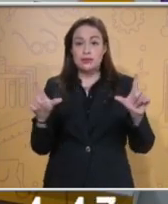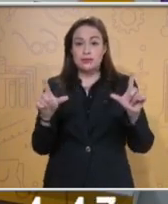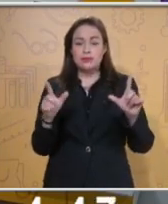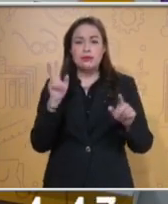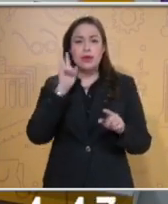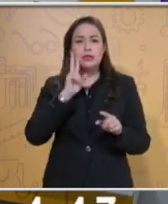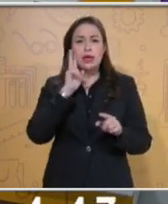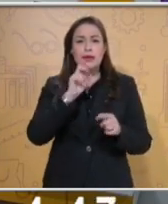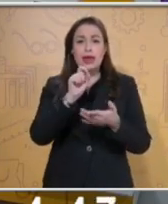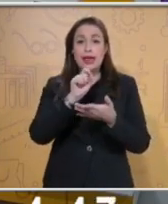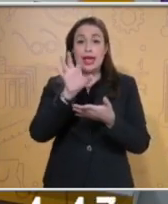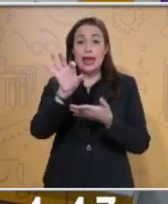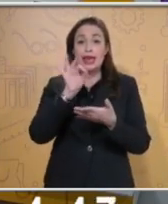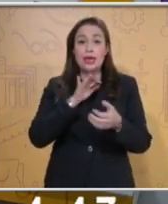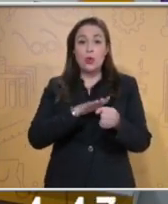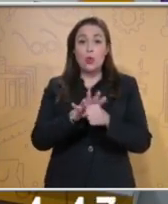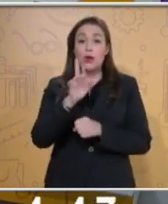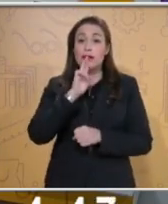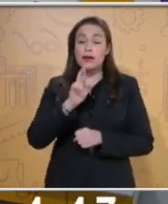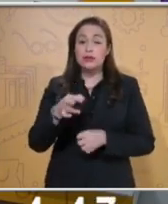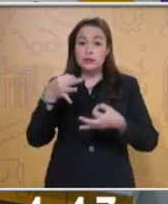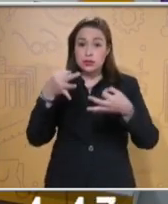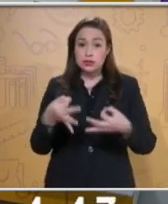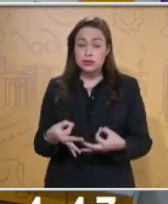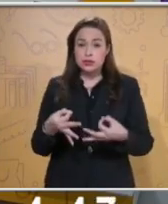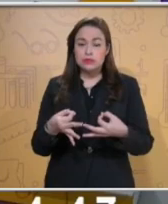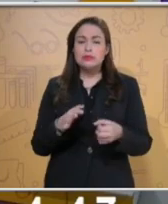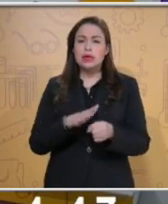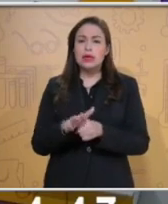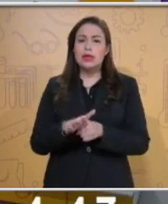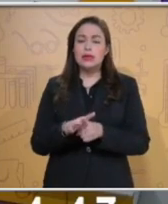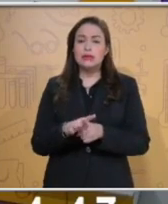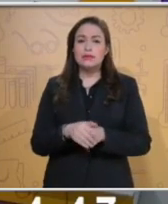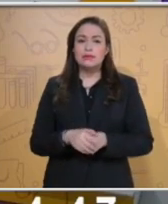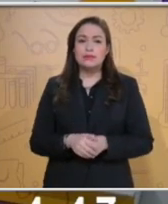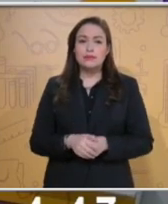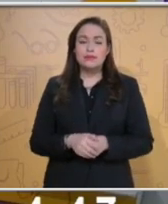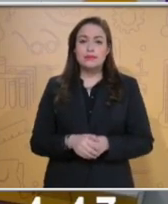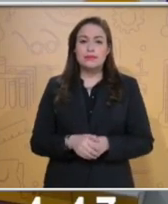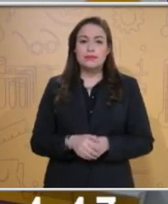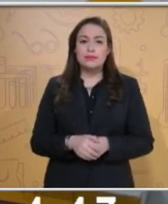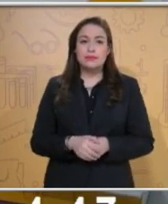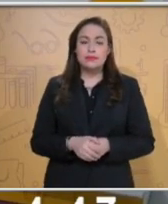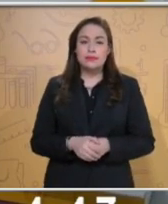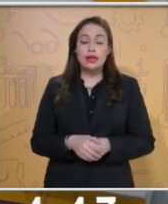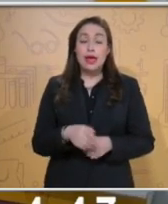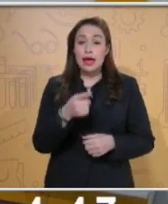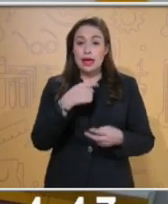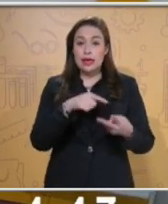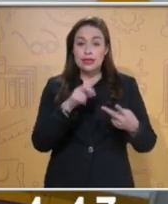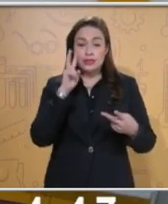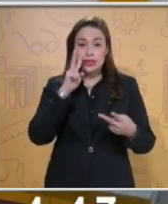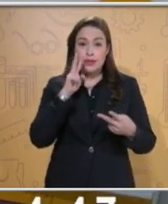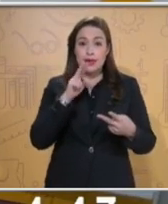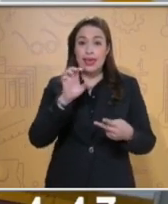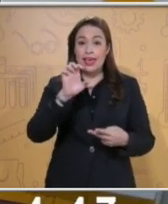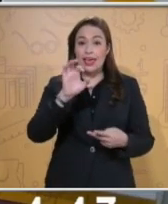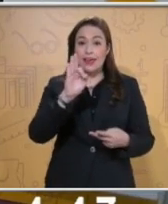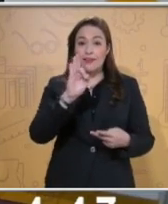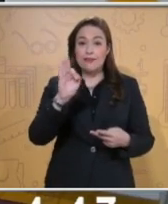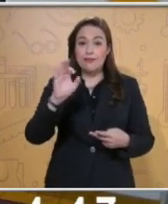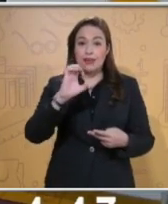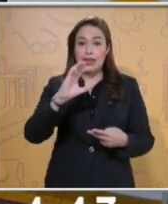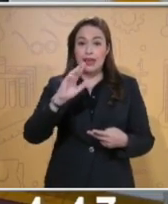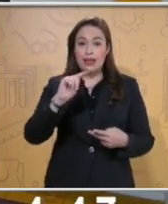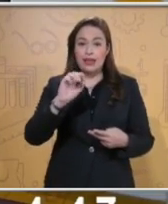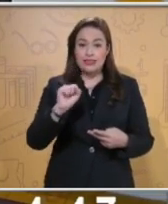answer. The first one is for thought bubble. The next one, letter B, it's sound effect bubble. And the last one,